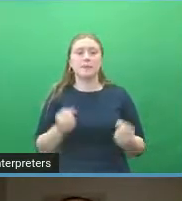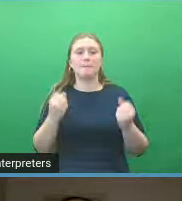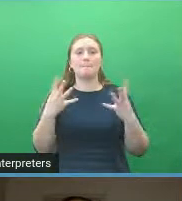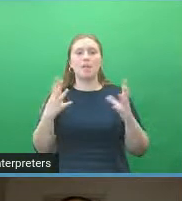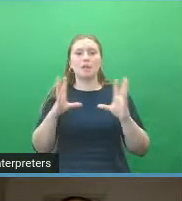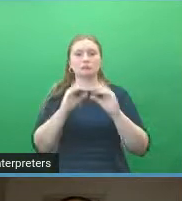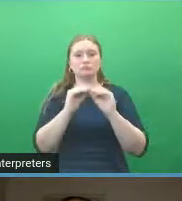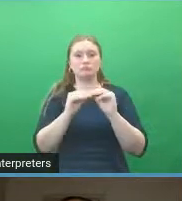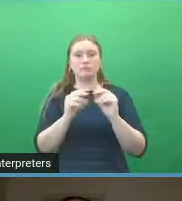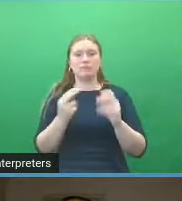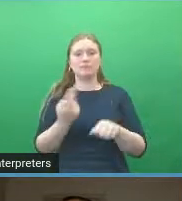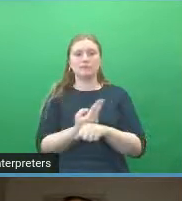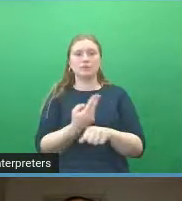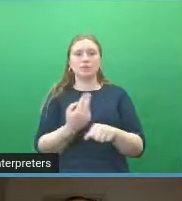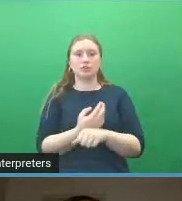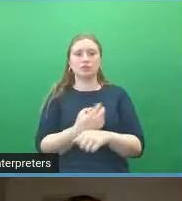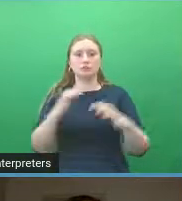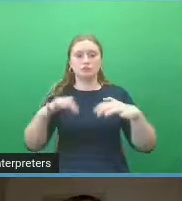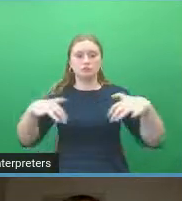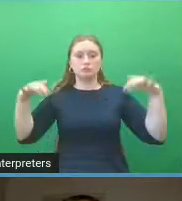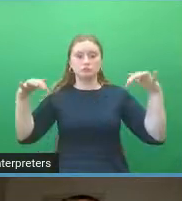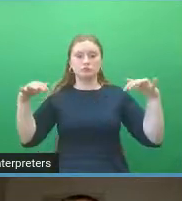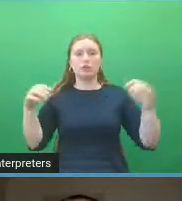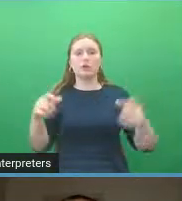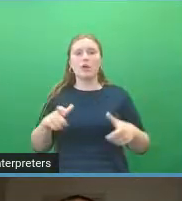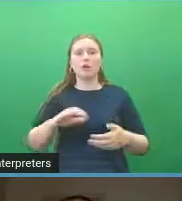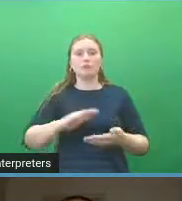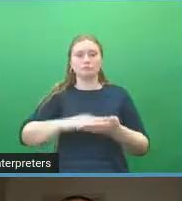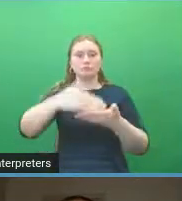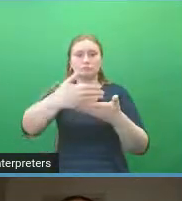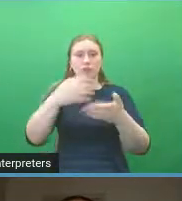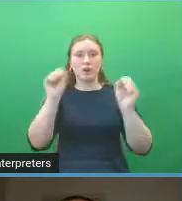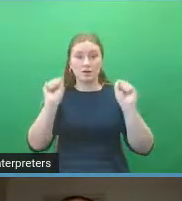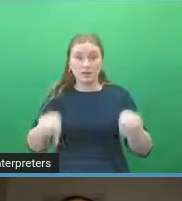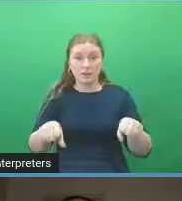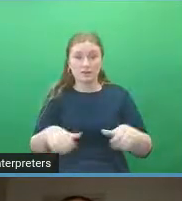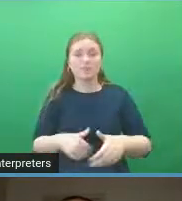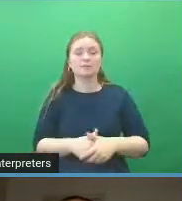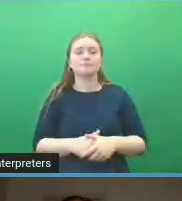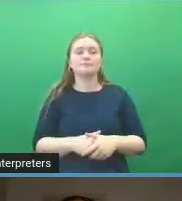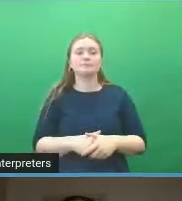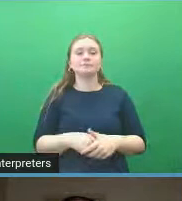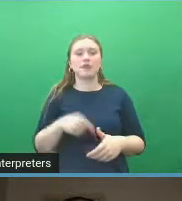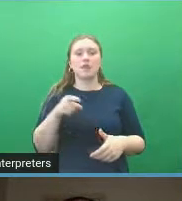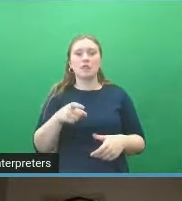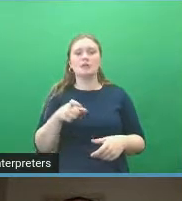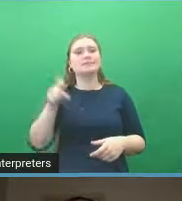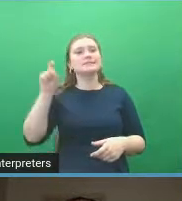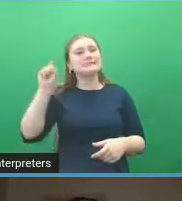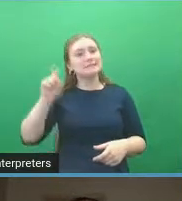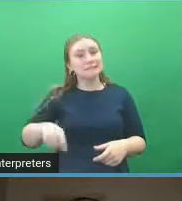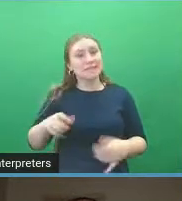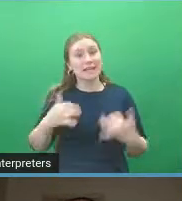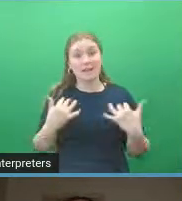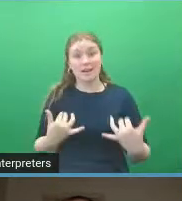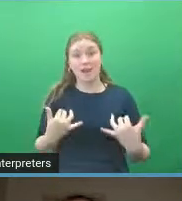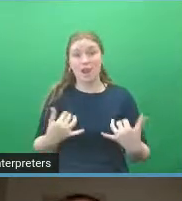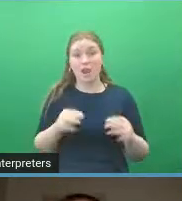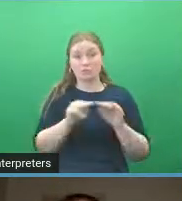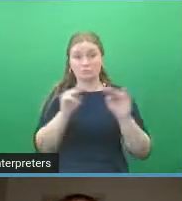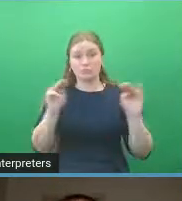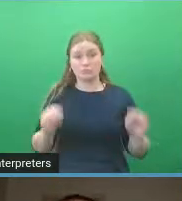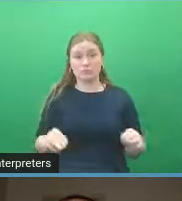so that people who can't attend in person can get access. Well, that nice-to-have feature has become a must-to-have feature for any museum affected